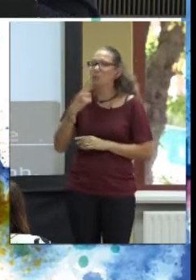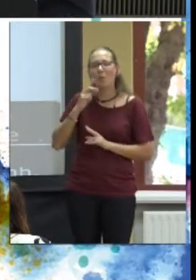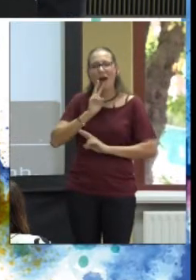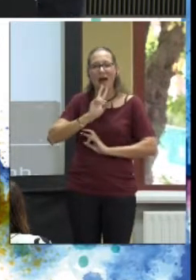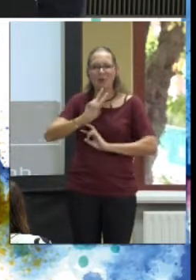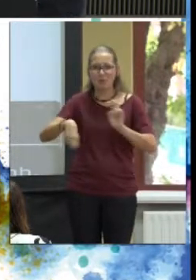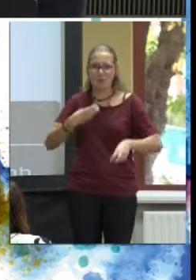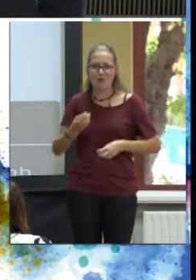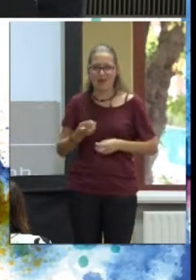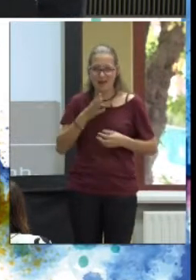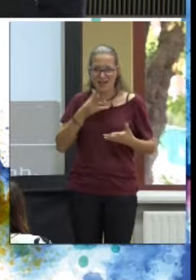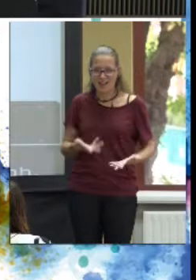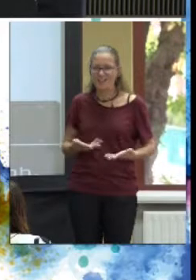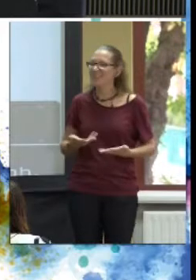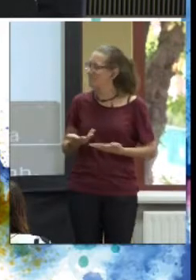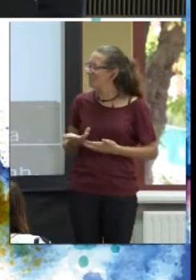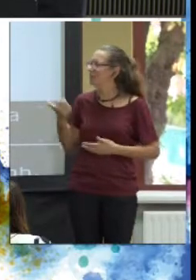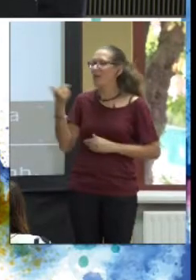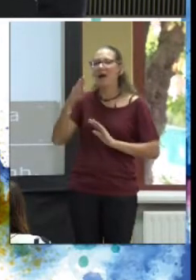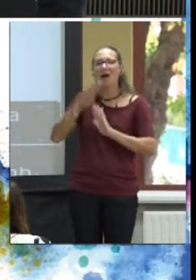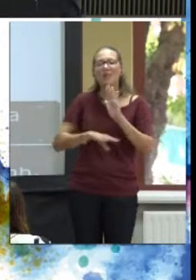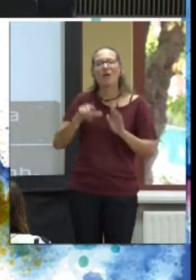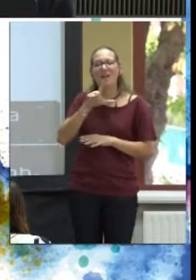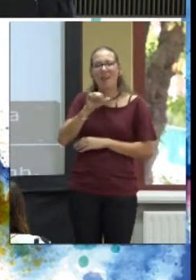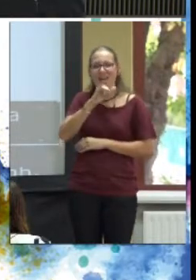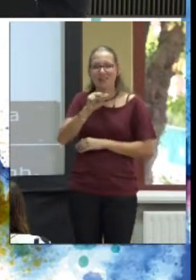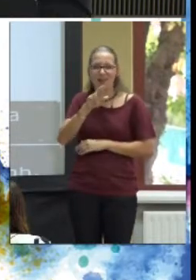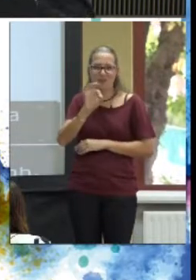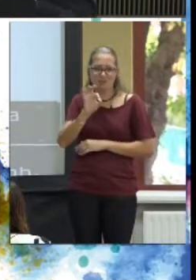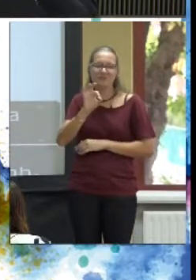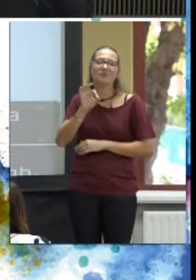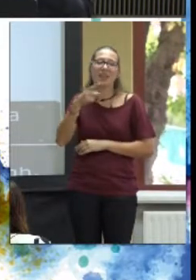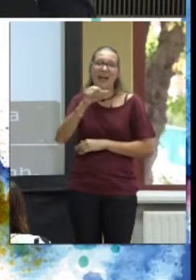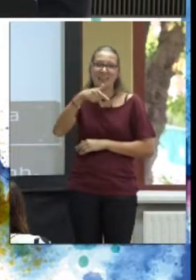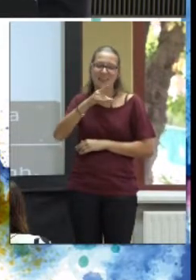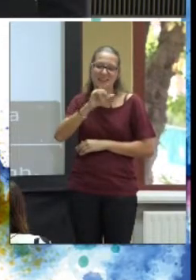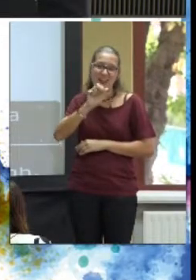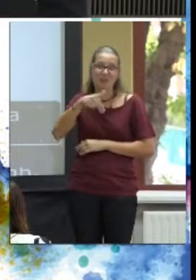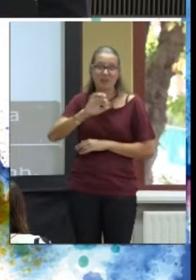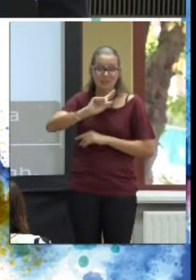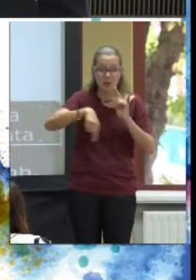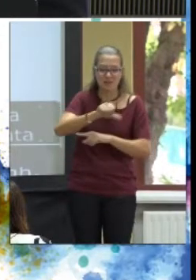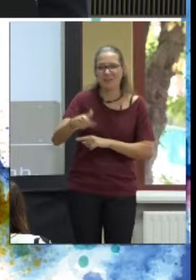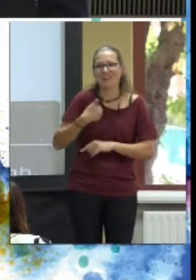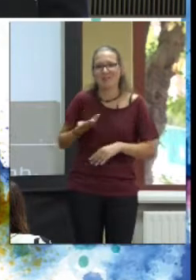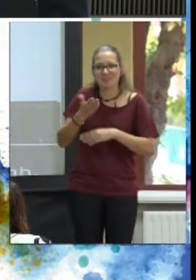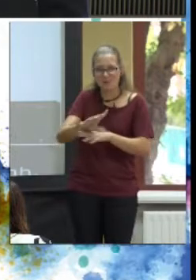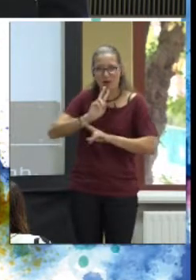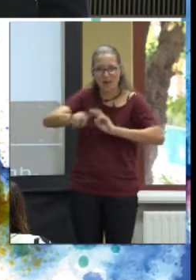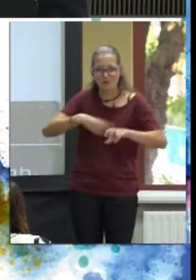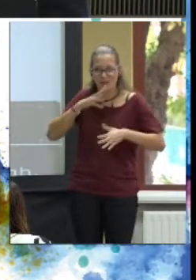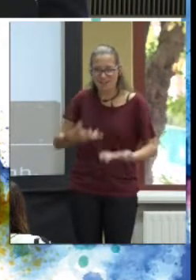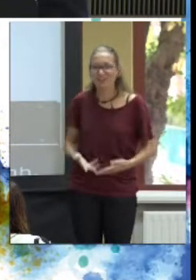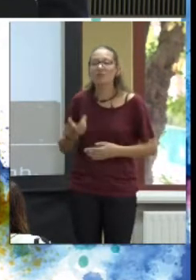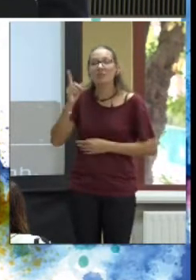And here we have an update of an already existent app, which is the application of the Lázaro Galdiano Museum. This one will